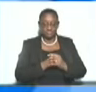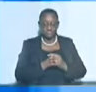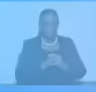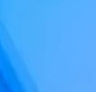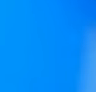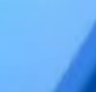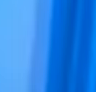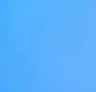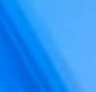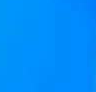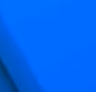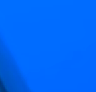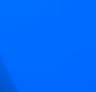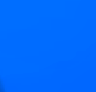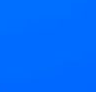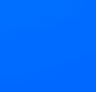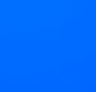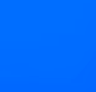Sports.